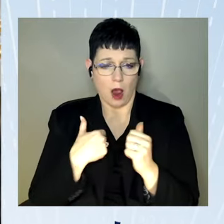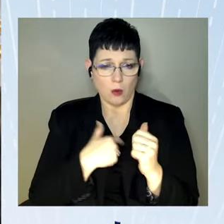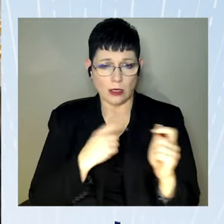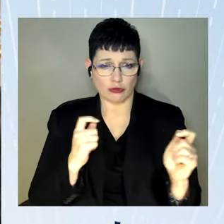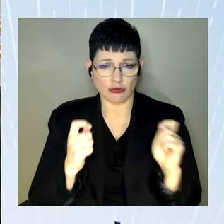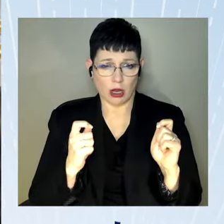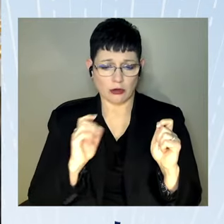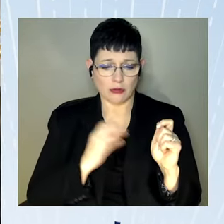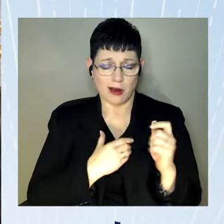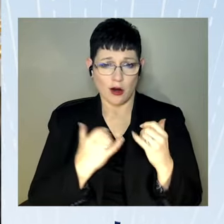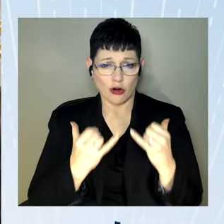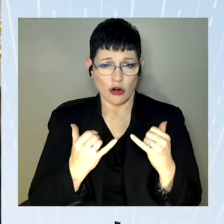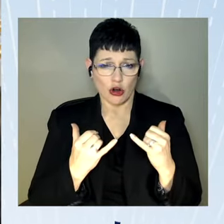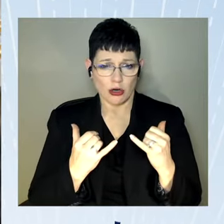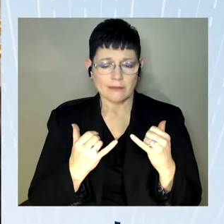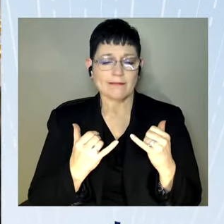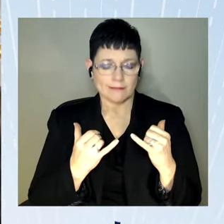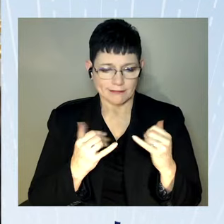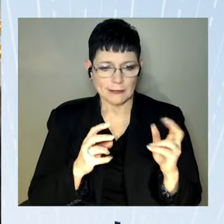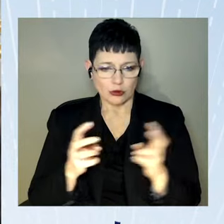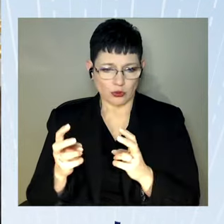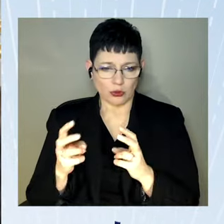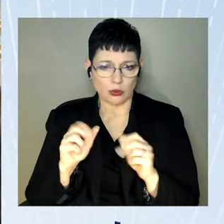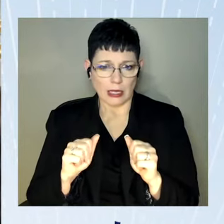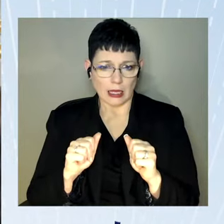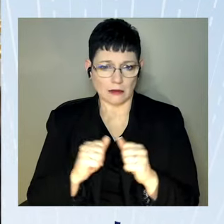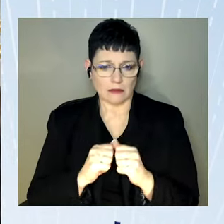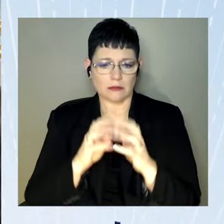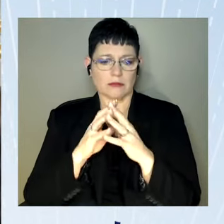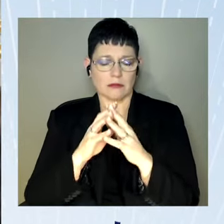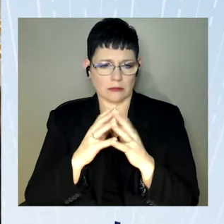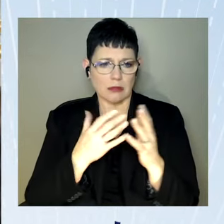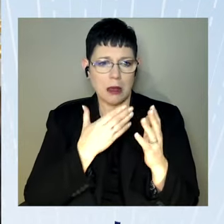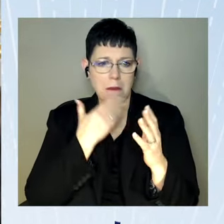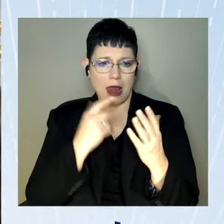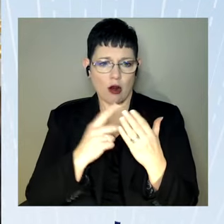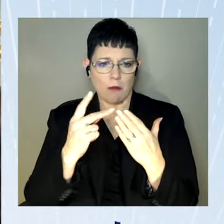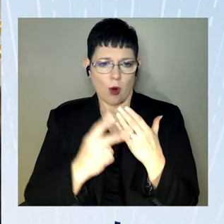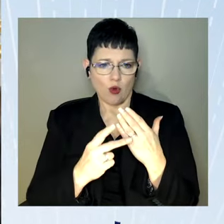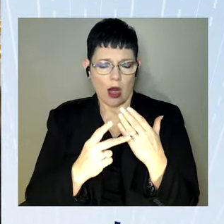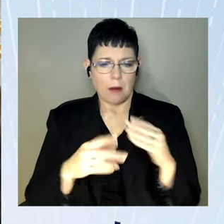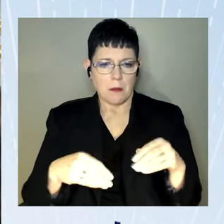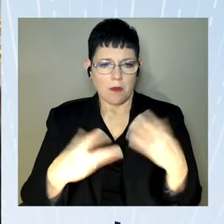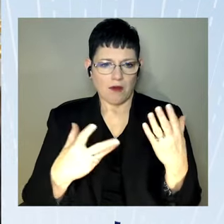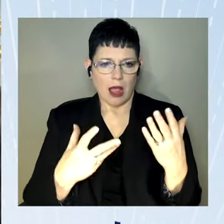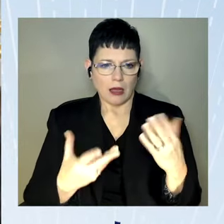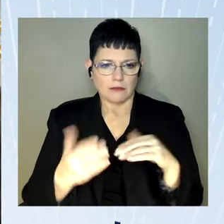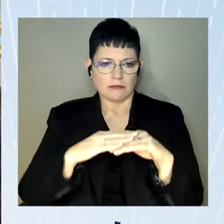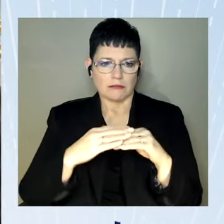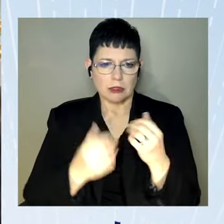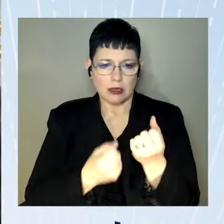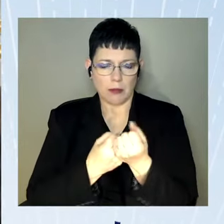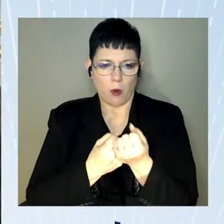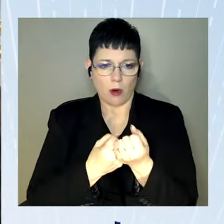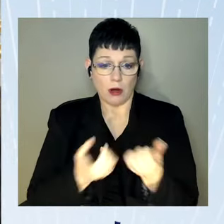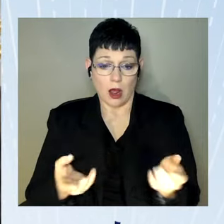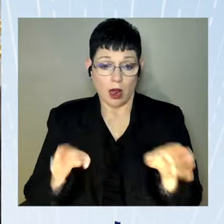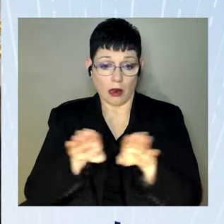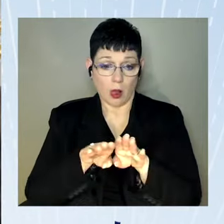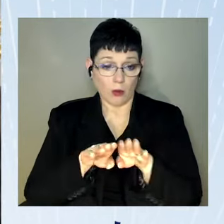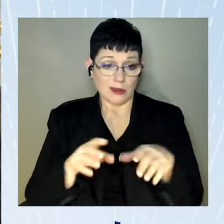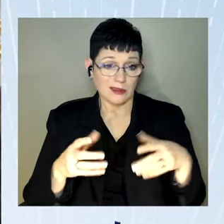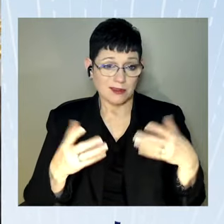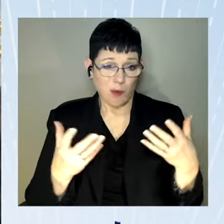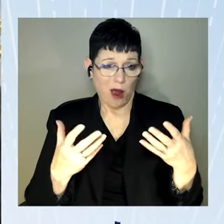we can alleviate this burden and enhance the quality of life for their loved ones and their care providers. In closing, let us honor family